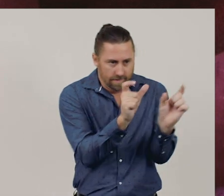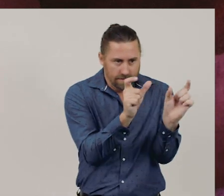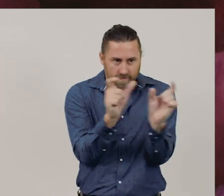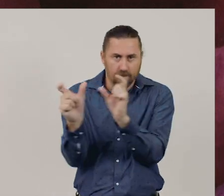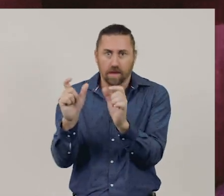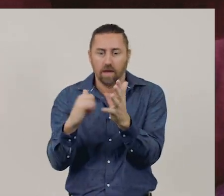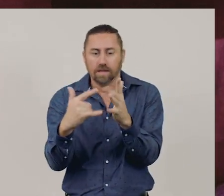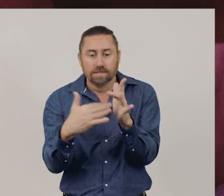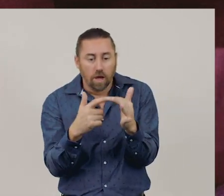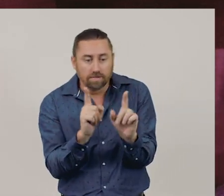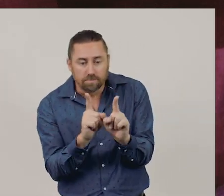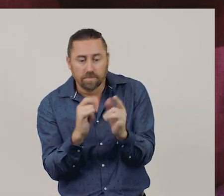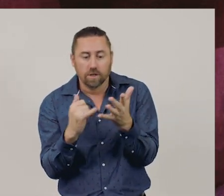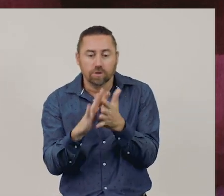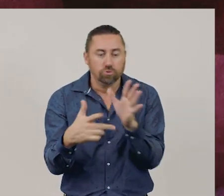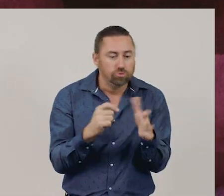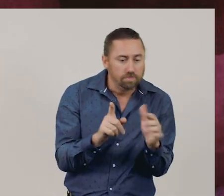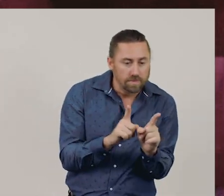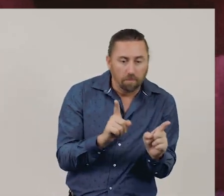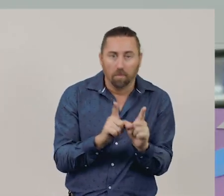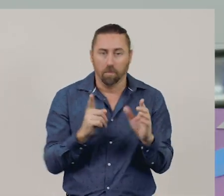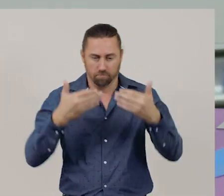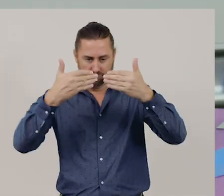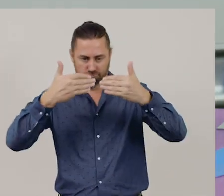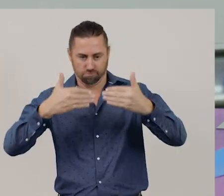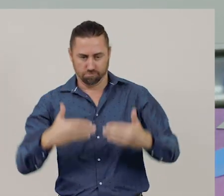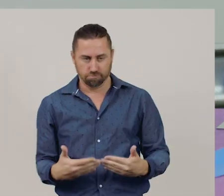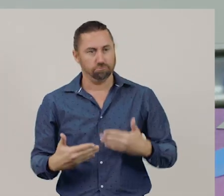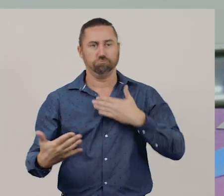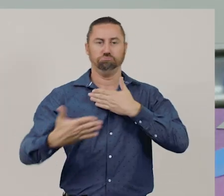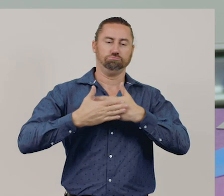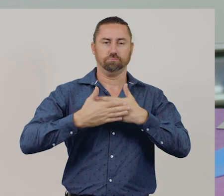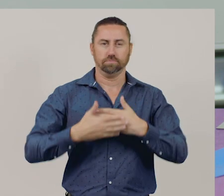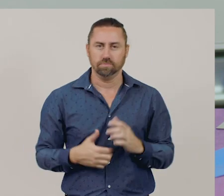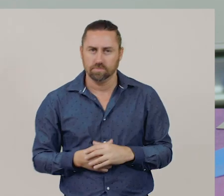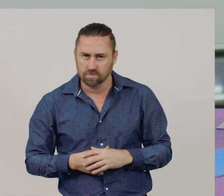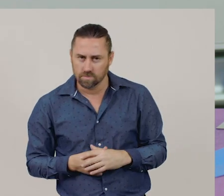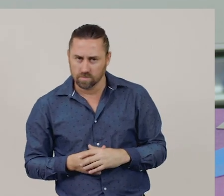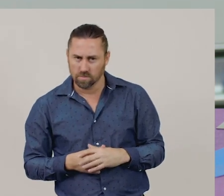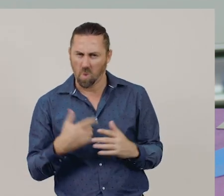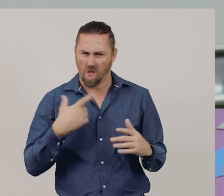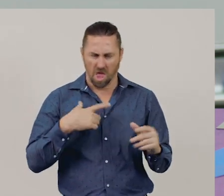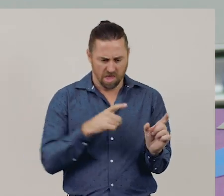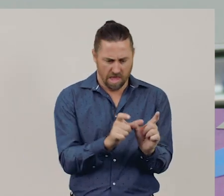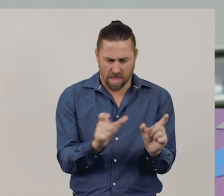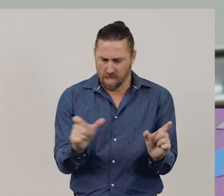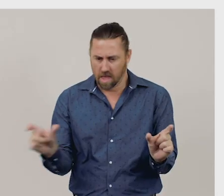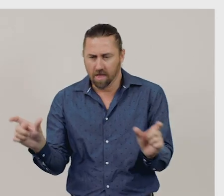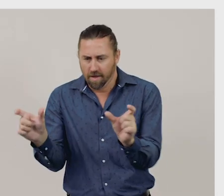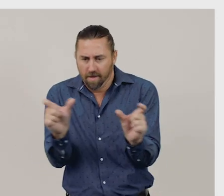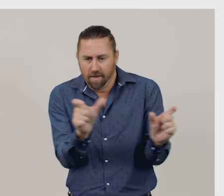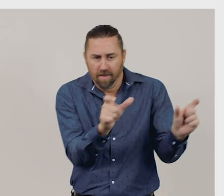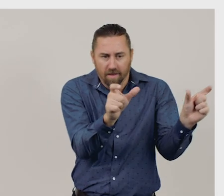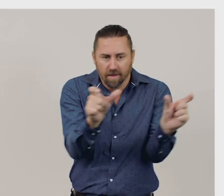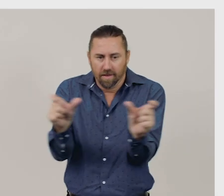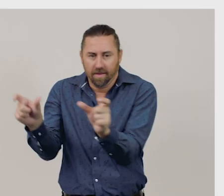or size, and it faces the same direction. Do you think brick walls are built in a tessellated pattern for a reason?